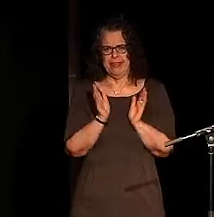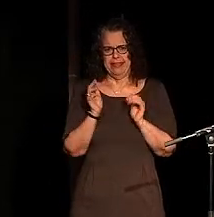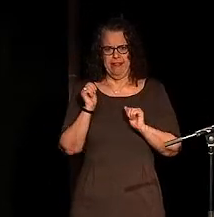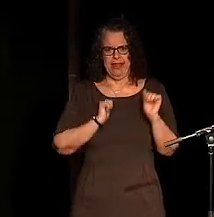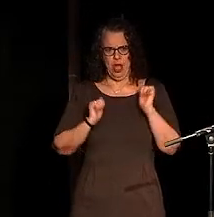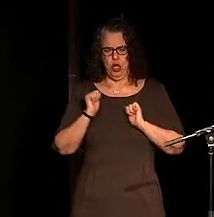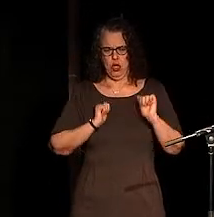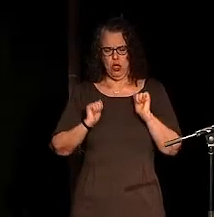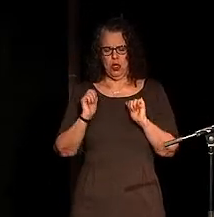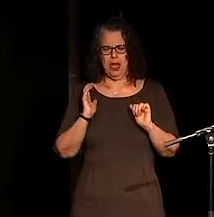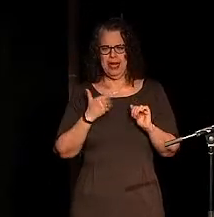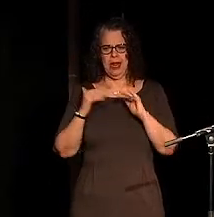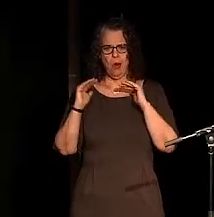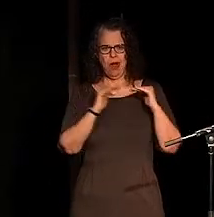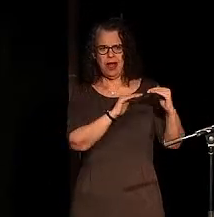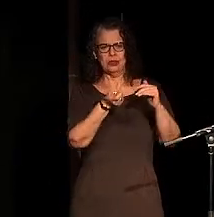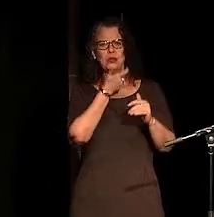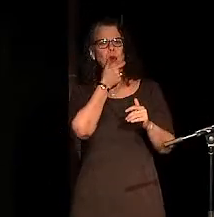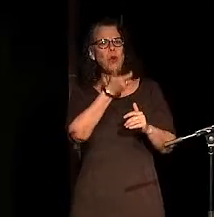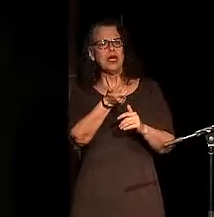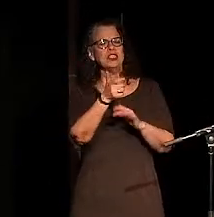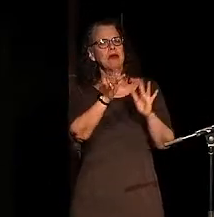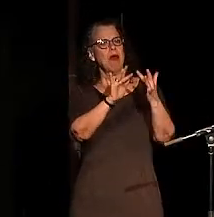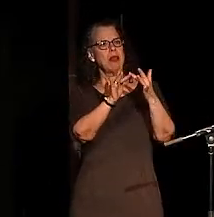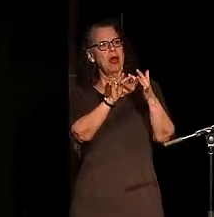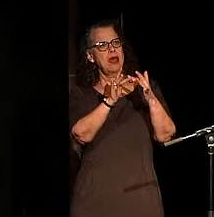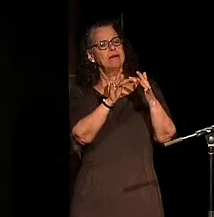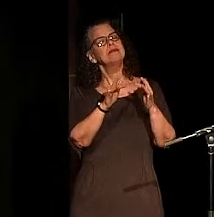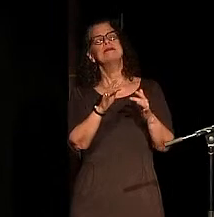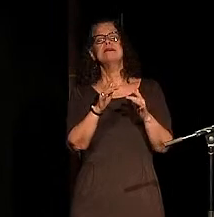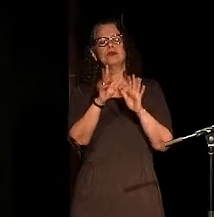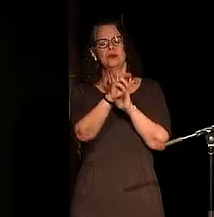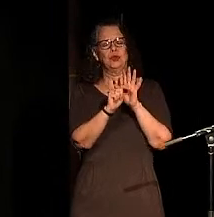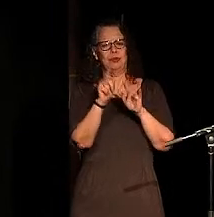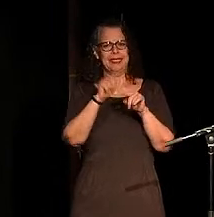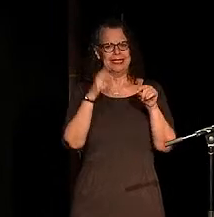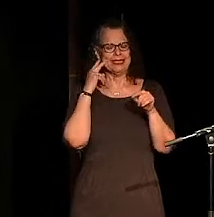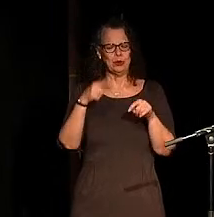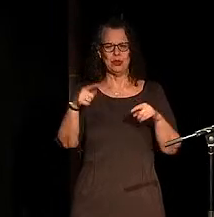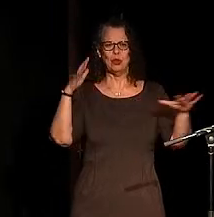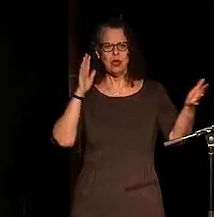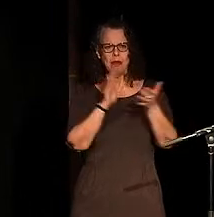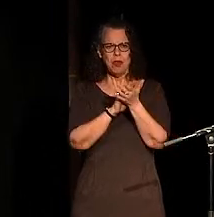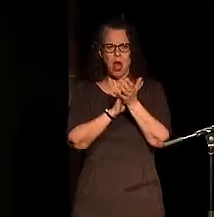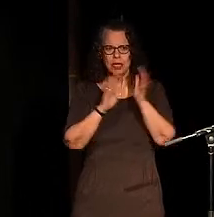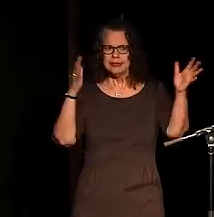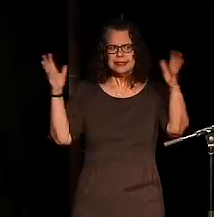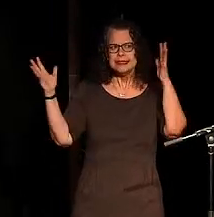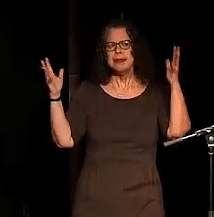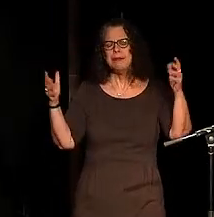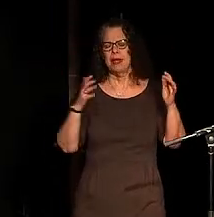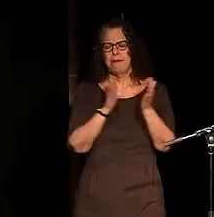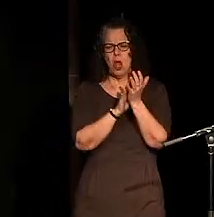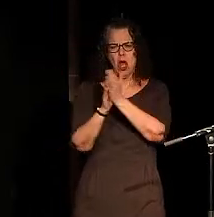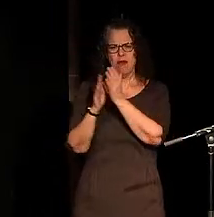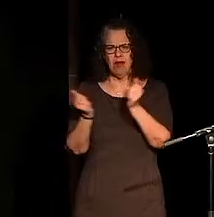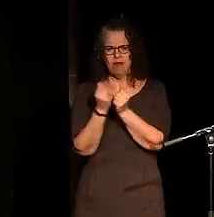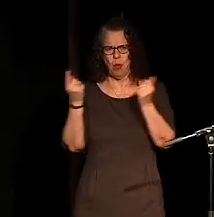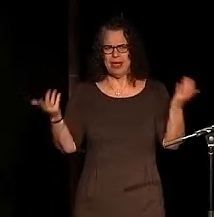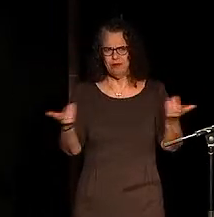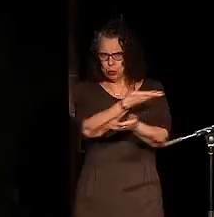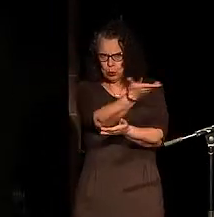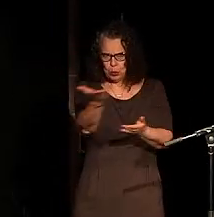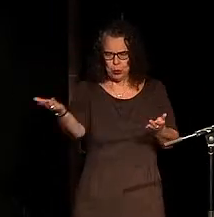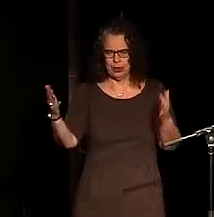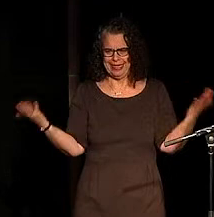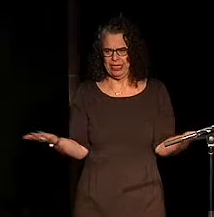and our colleagues who are watching this online now really can't see you. So make some noise and clap a big round of applause for everybody who's here,